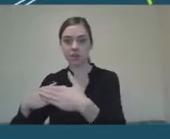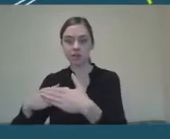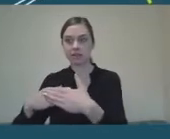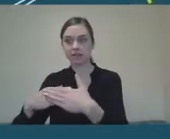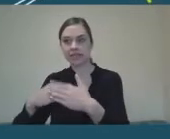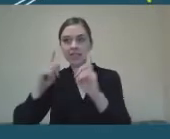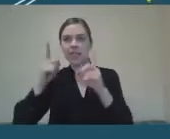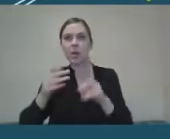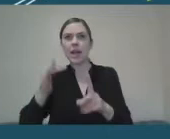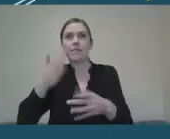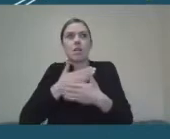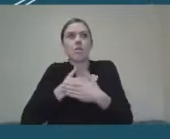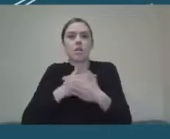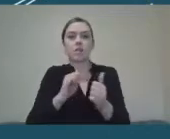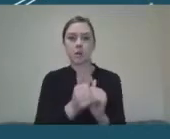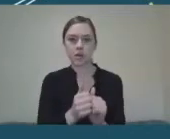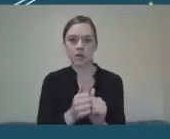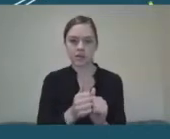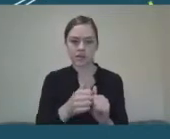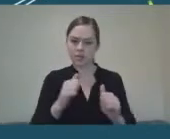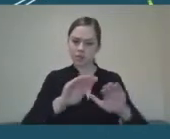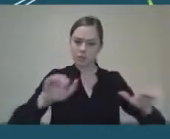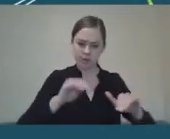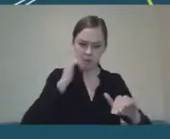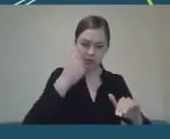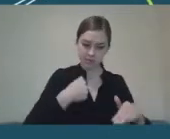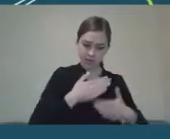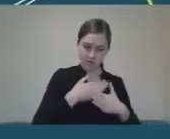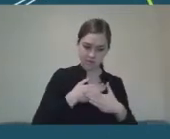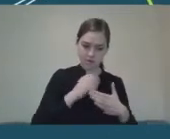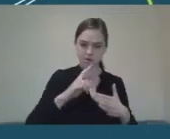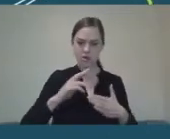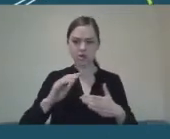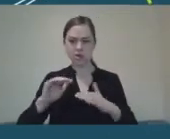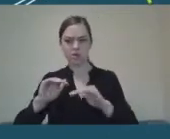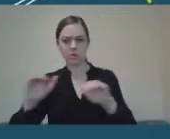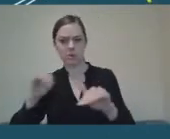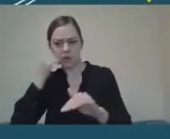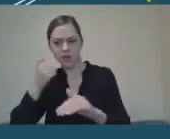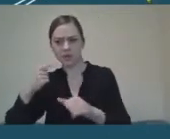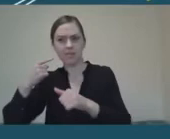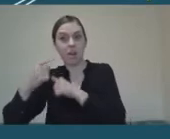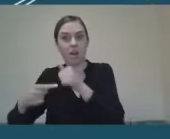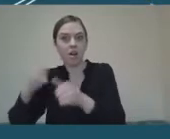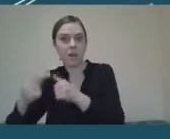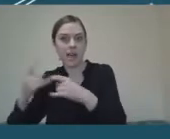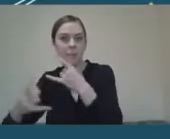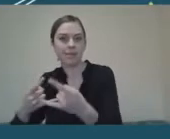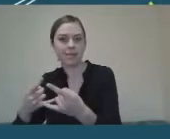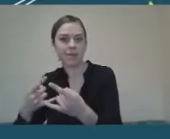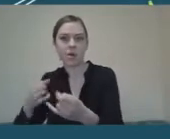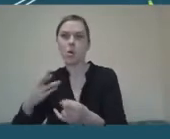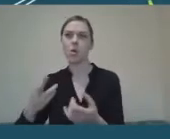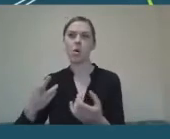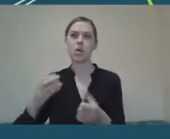I was swimming because I loved it, or was I swimming because it's something I've always done and because other people expected